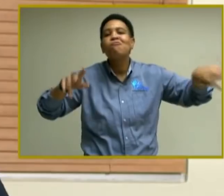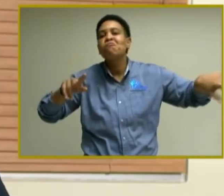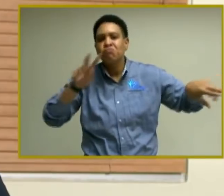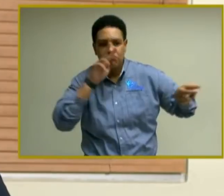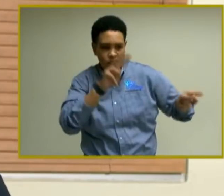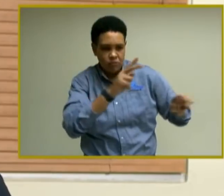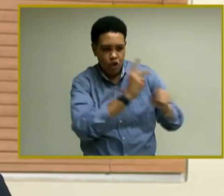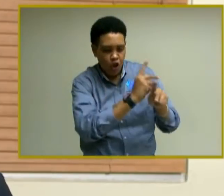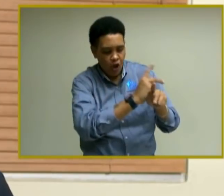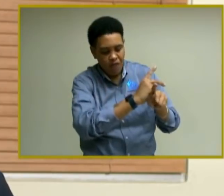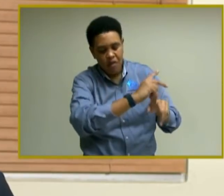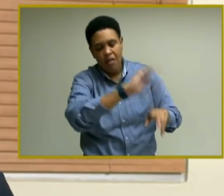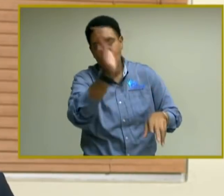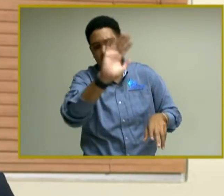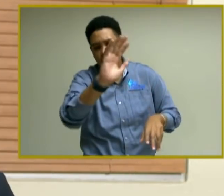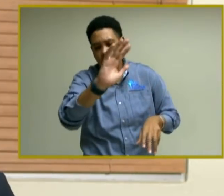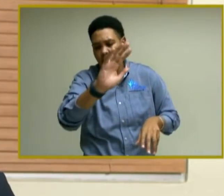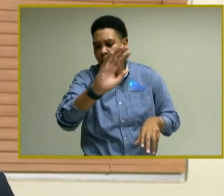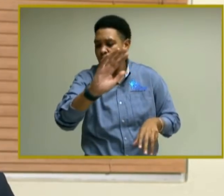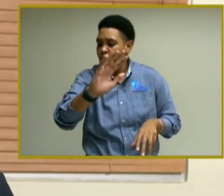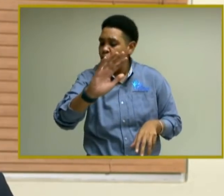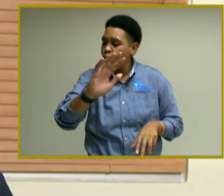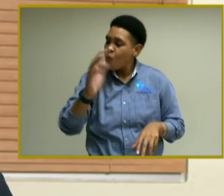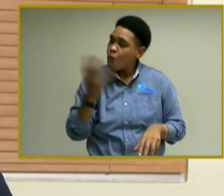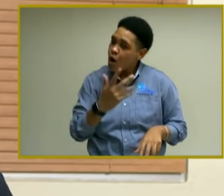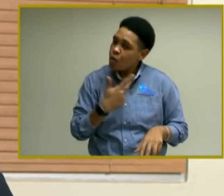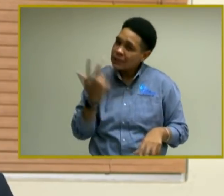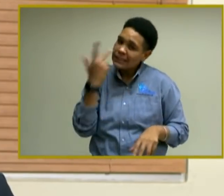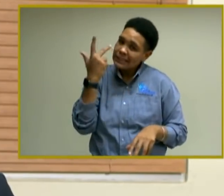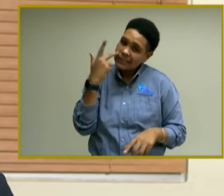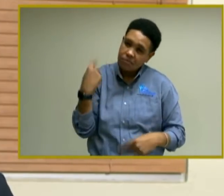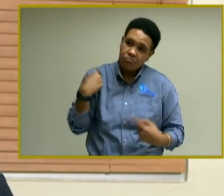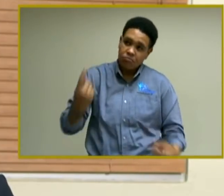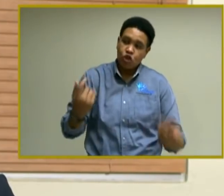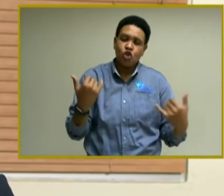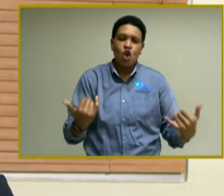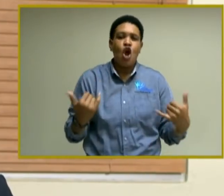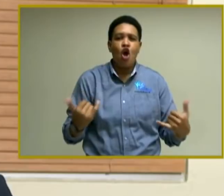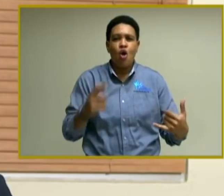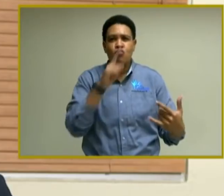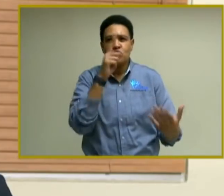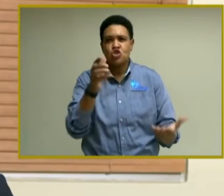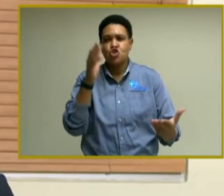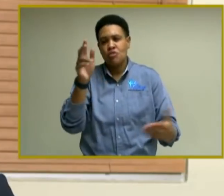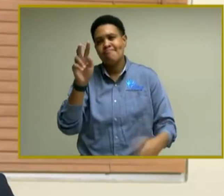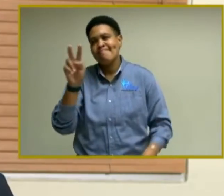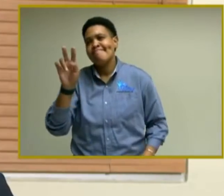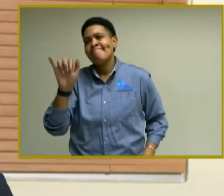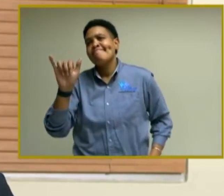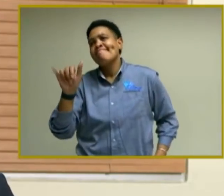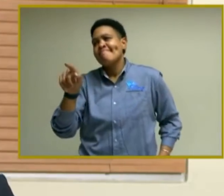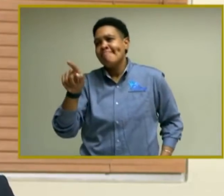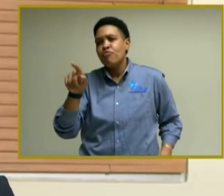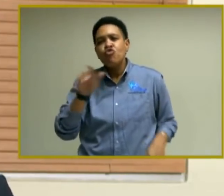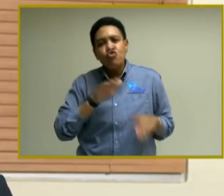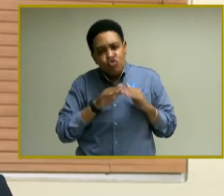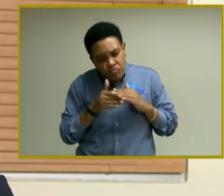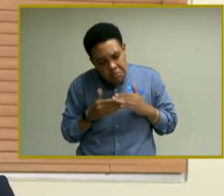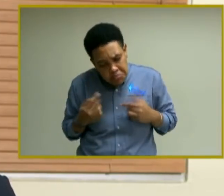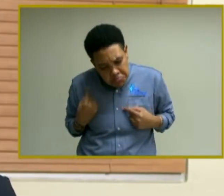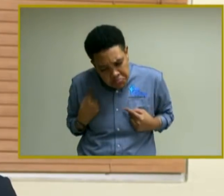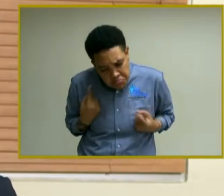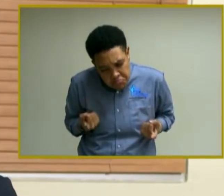the precautions. But what we are seeing up to now does suggest that Jamaicans have